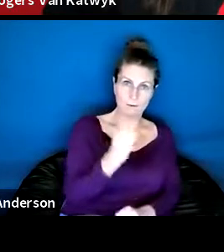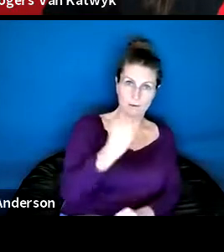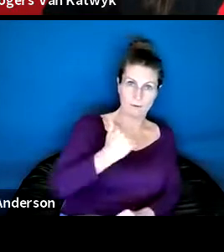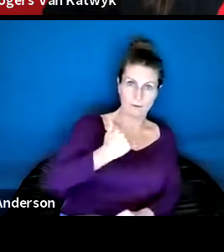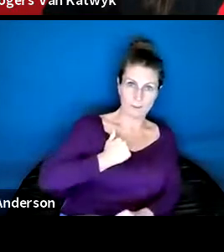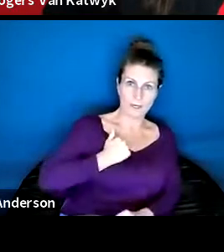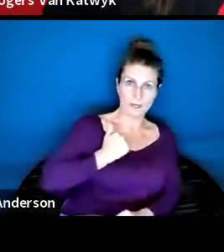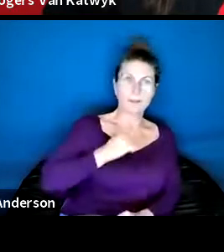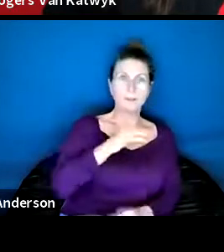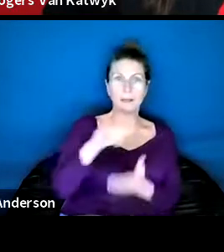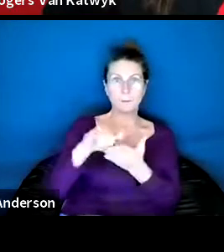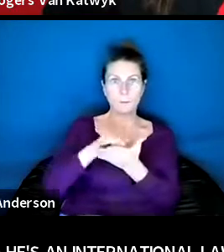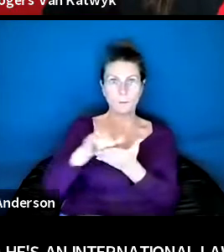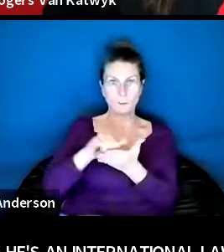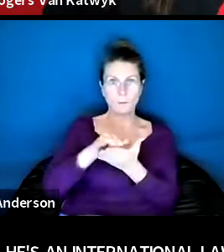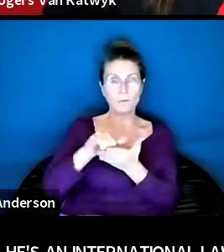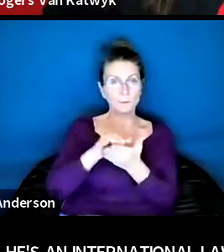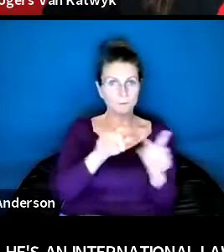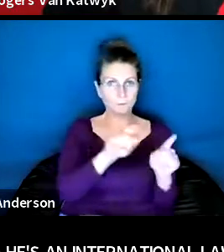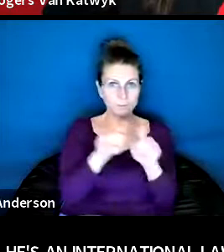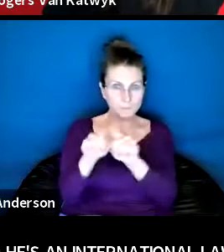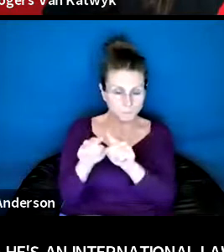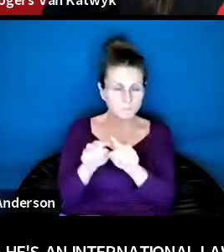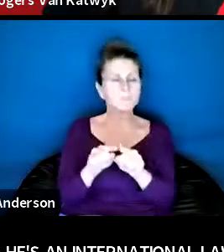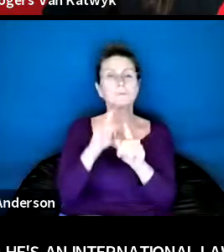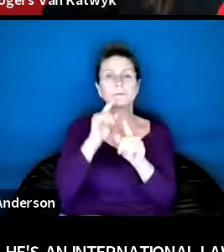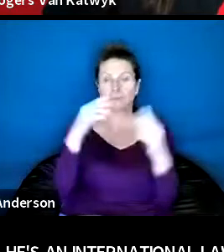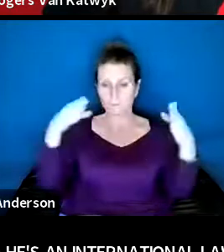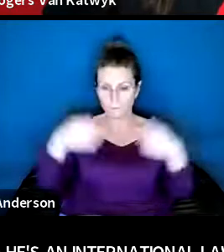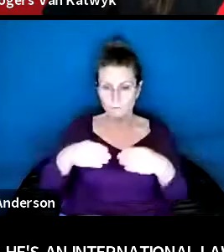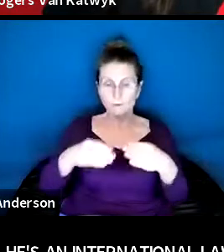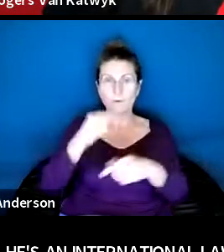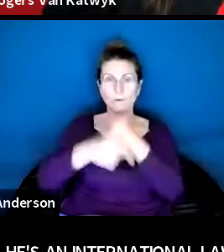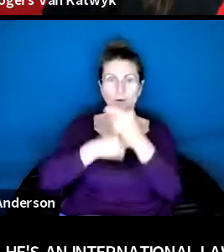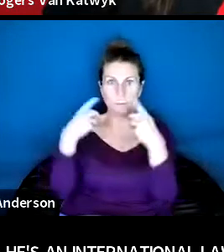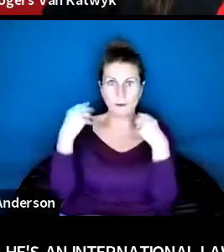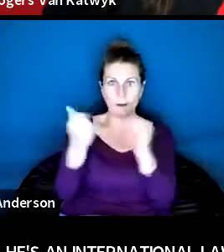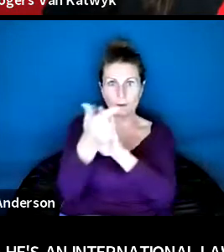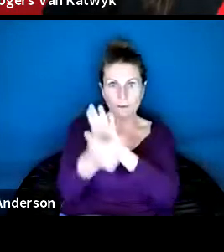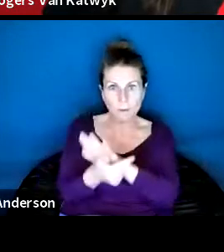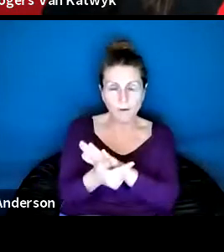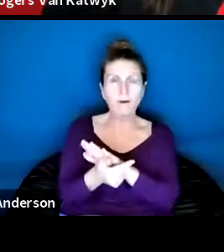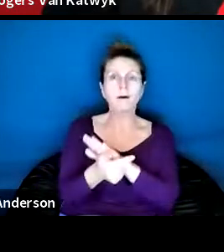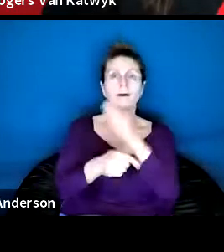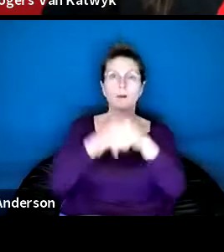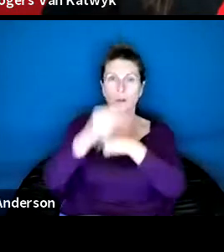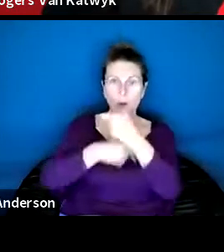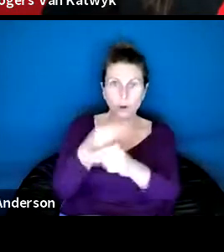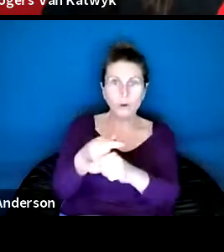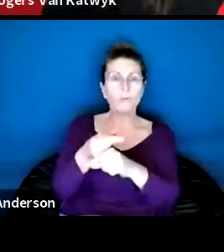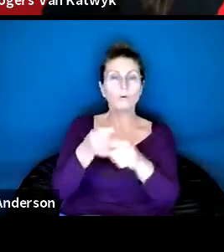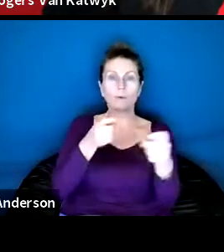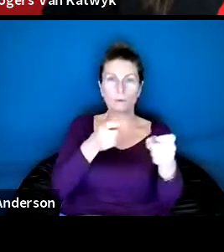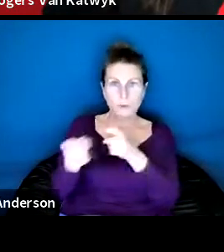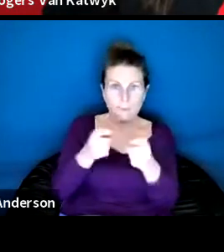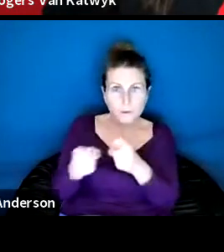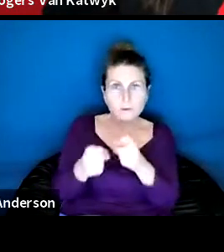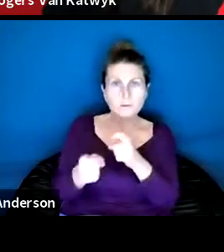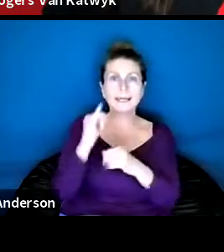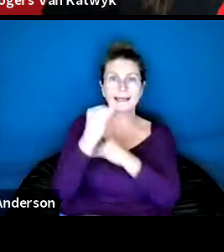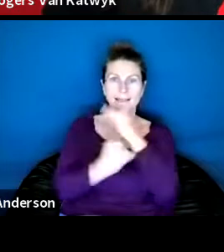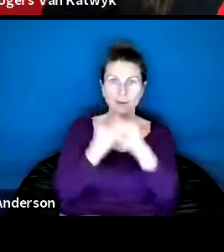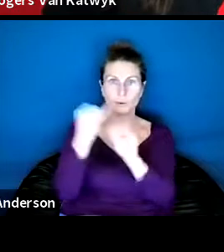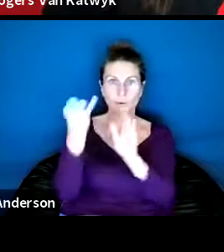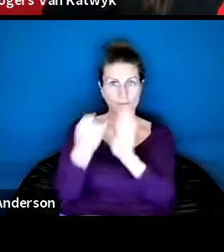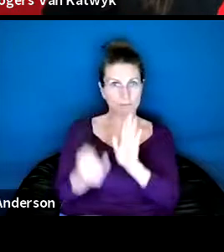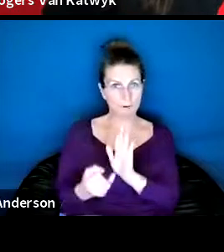and New York, who specializes in global health law, global governance, and institutional design. He was